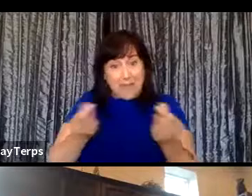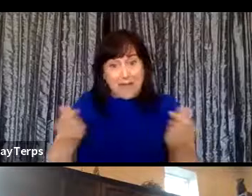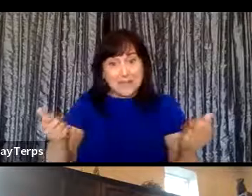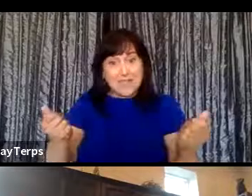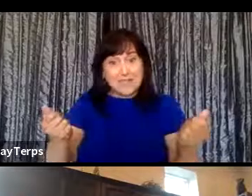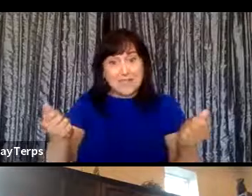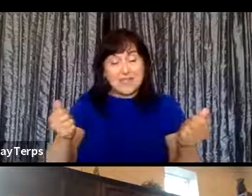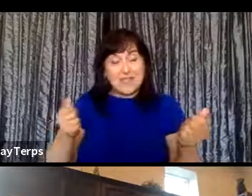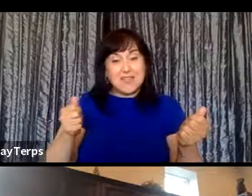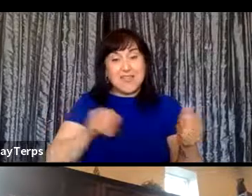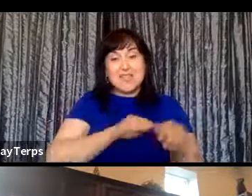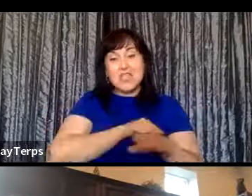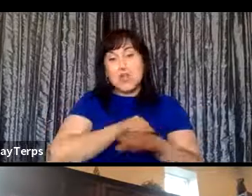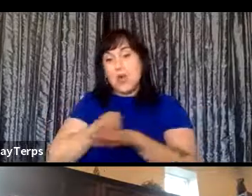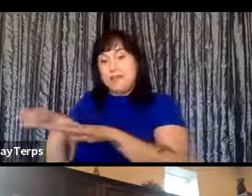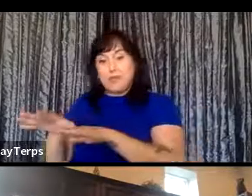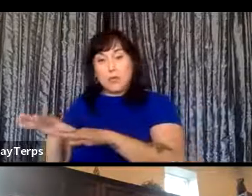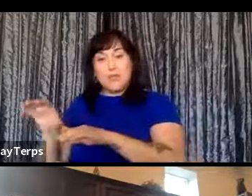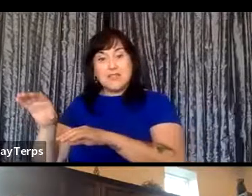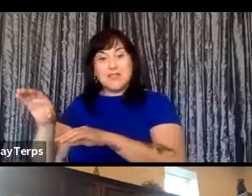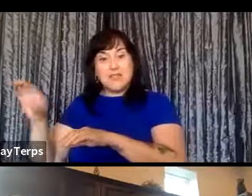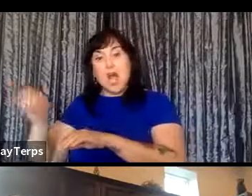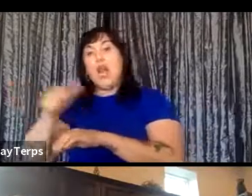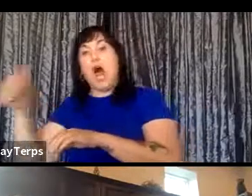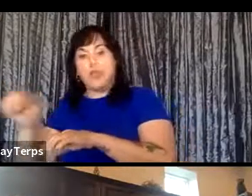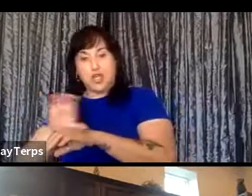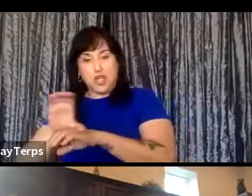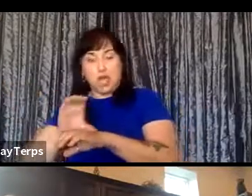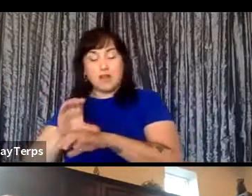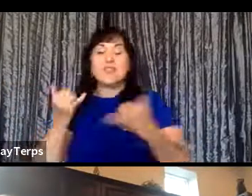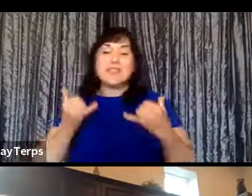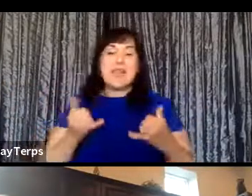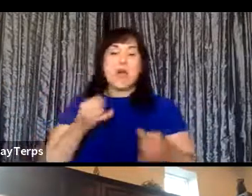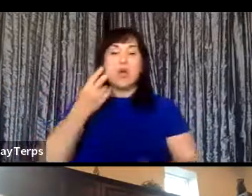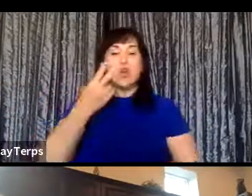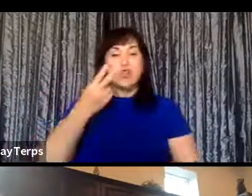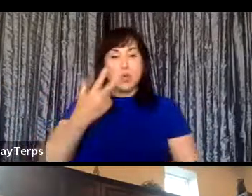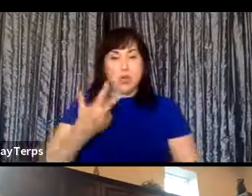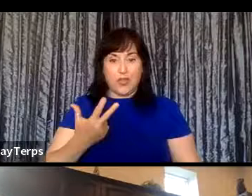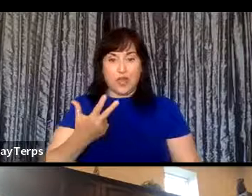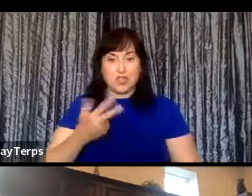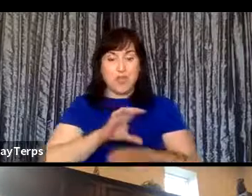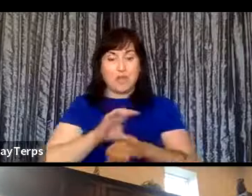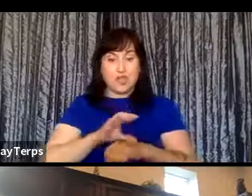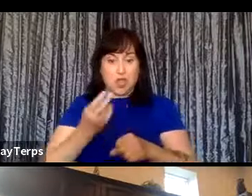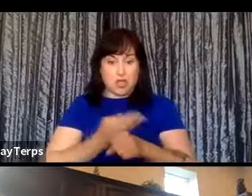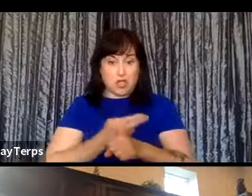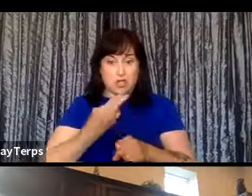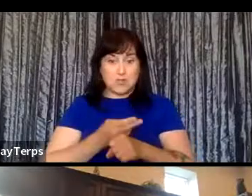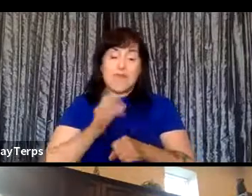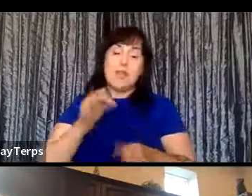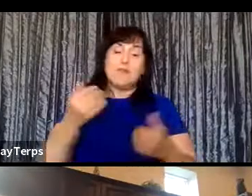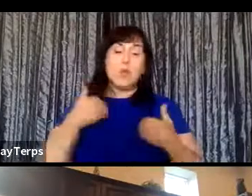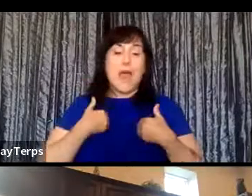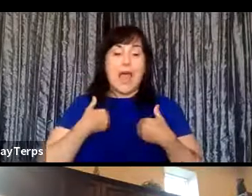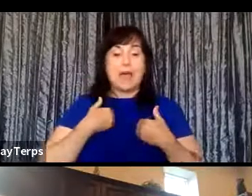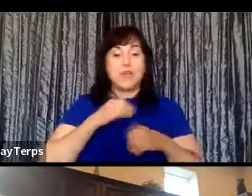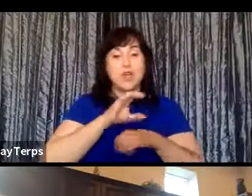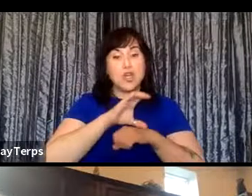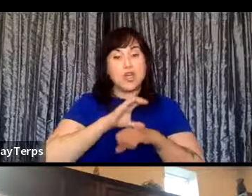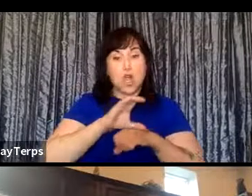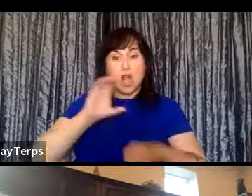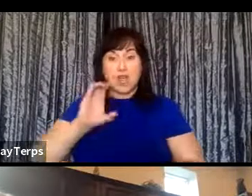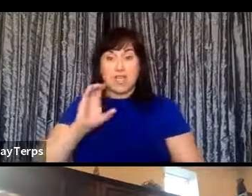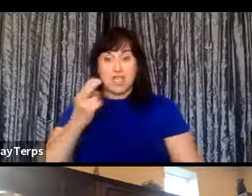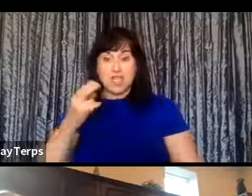things. So what I want you to do is I want you to get 2/3 of the chocolate you're using. If you've got chocolate chips, this is really